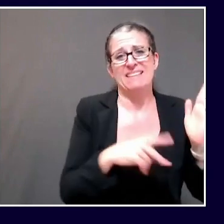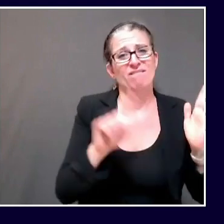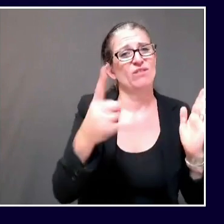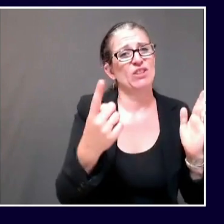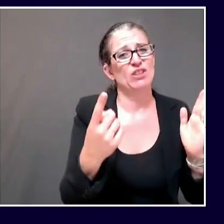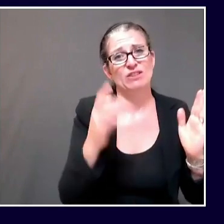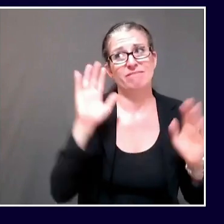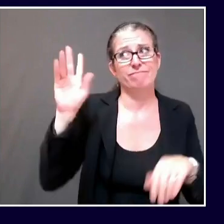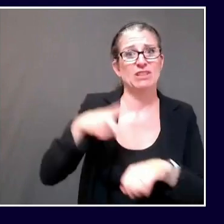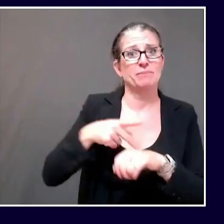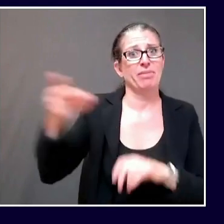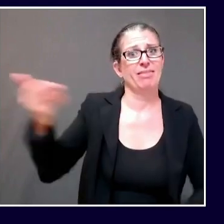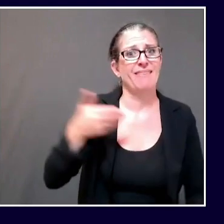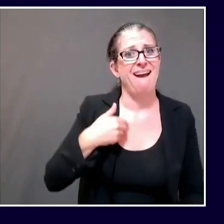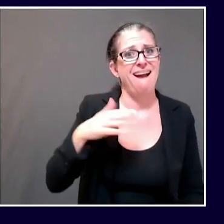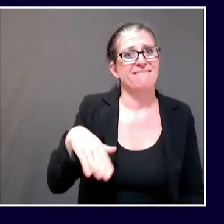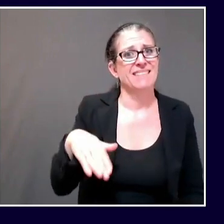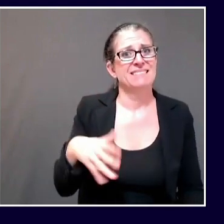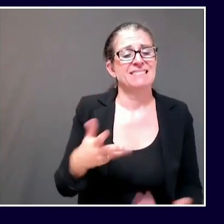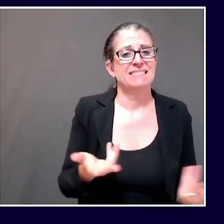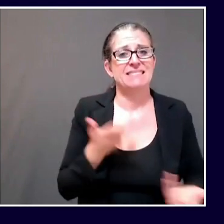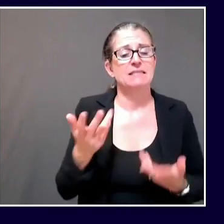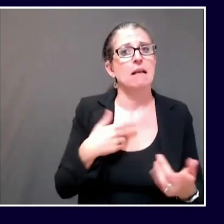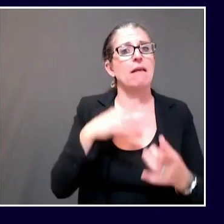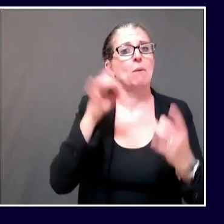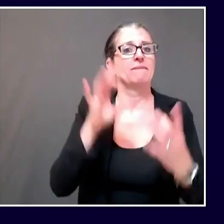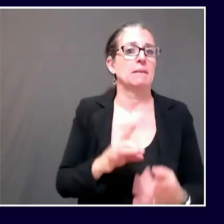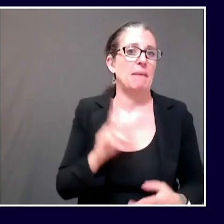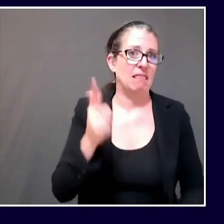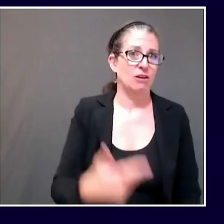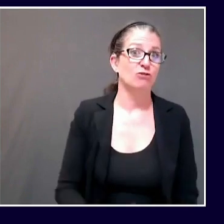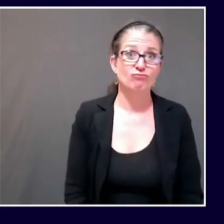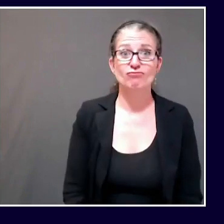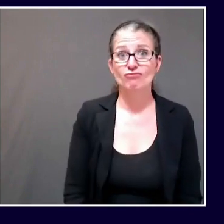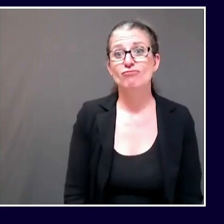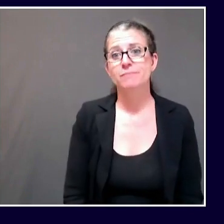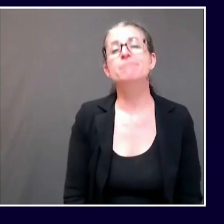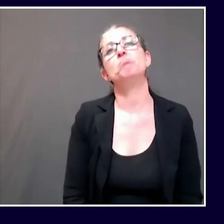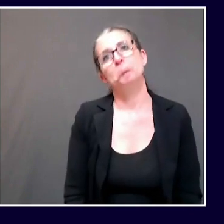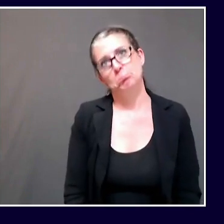Thank you. Those details are helpful. Director Shah,